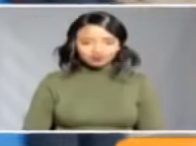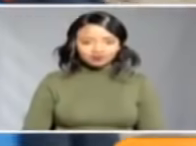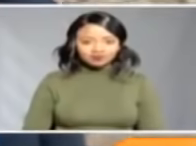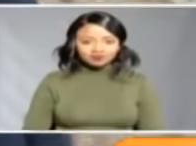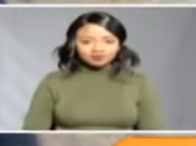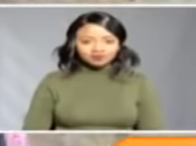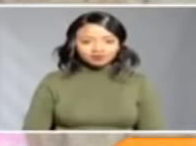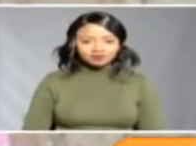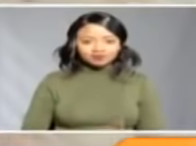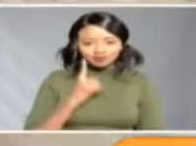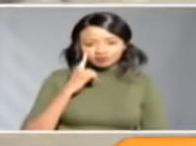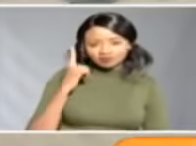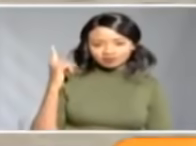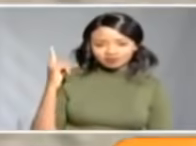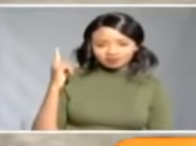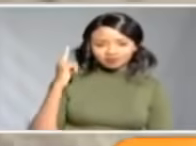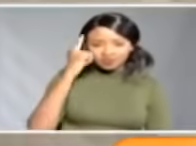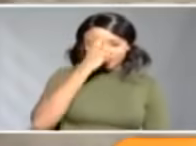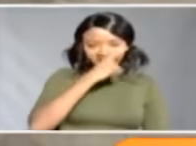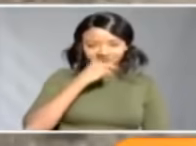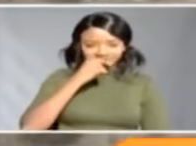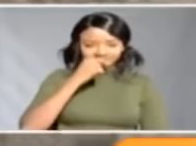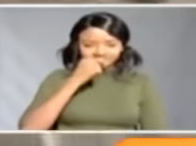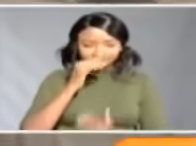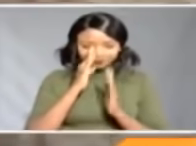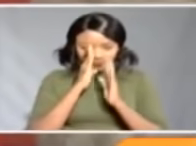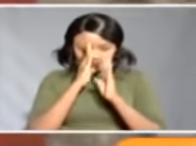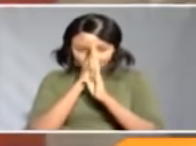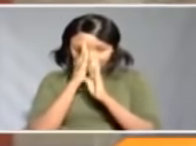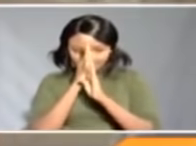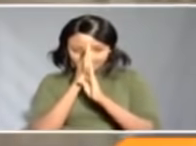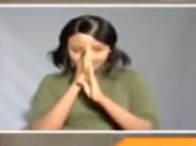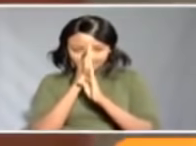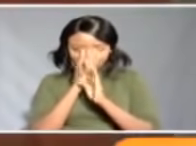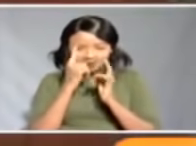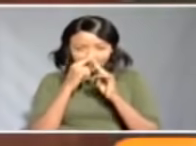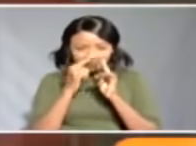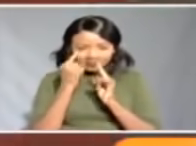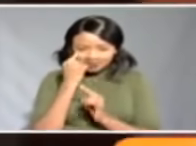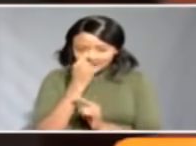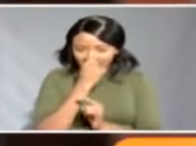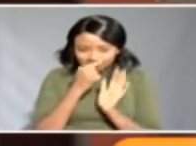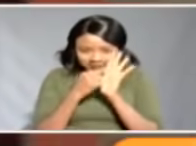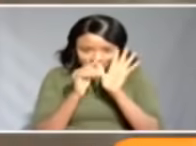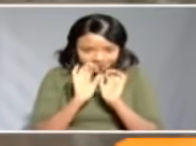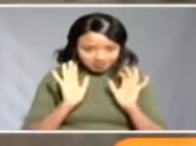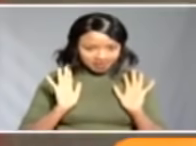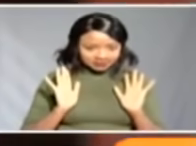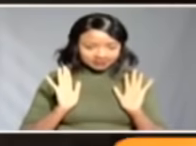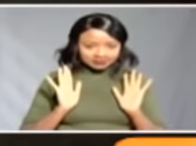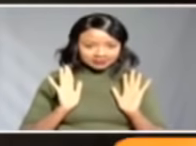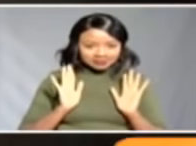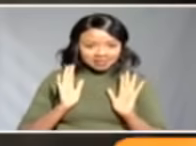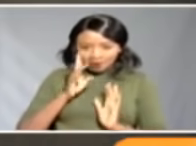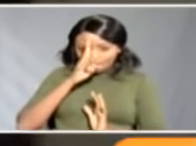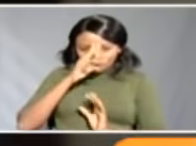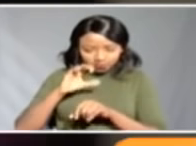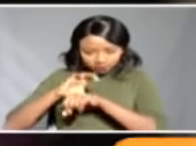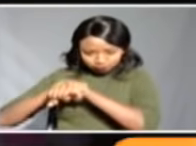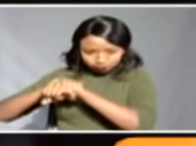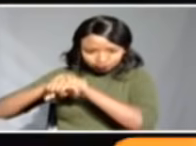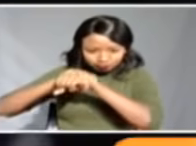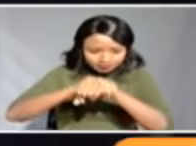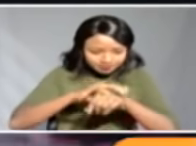Her face partially covered, exposing her troubled eyes. Police brought her into the